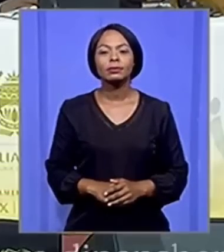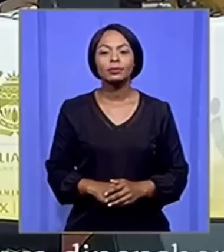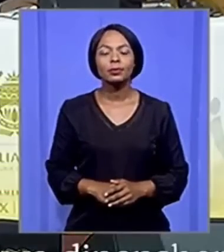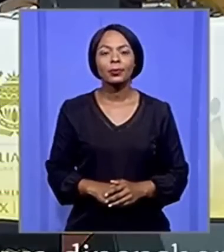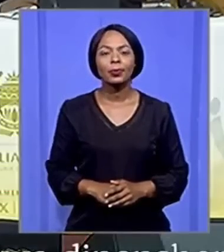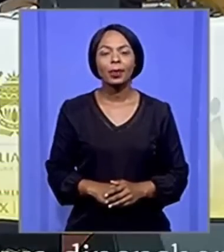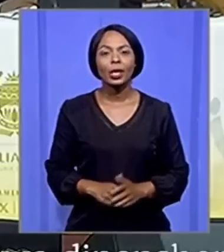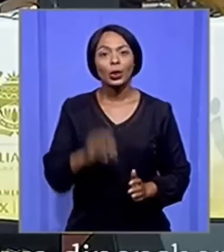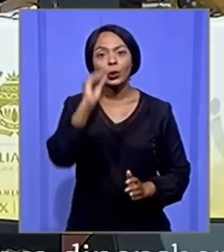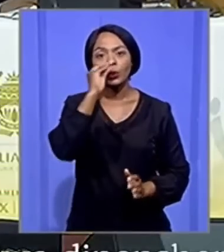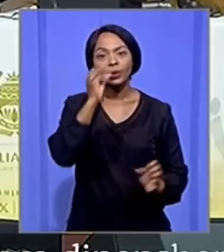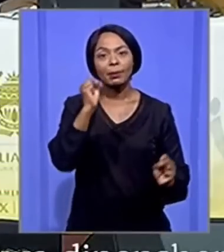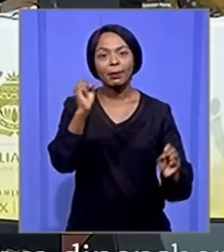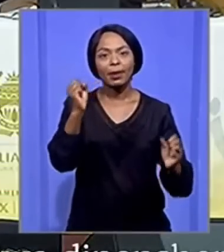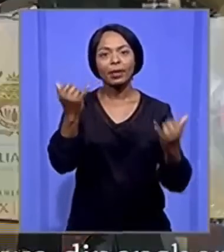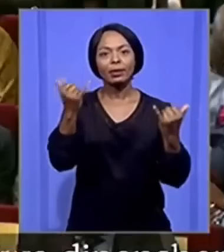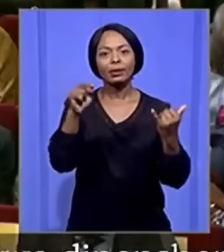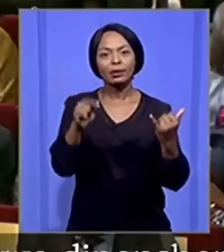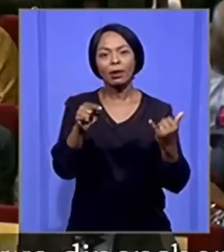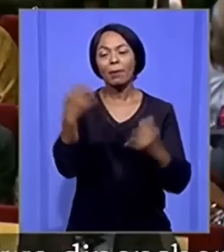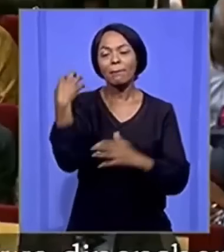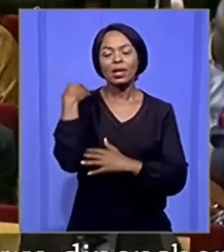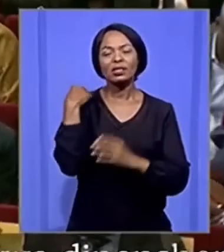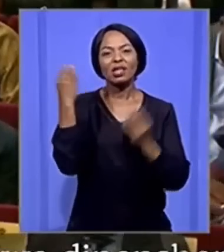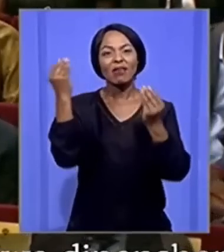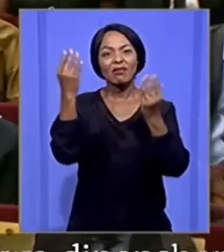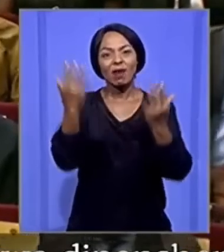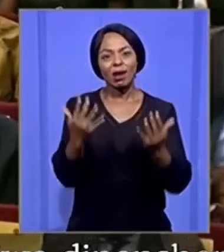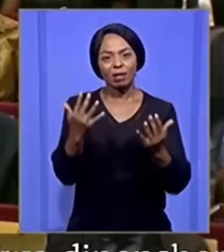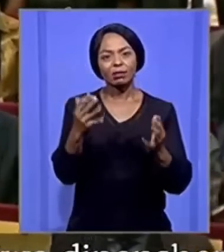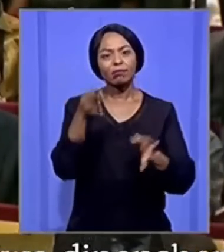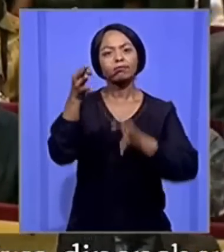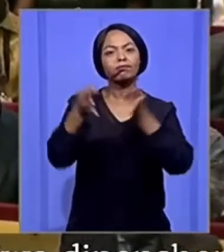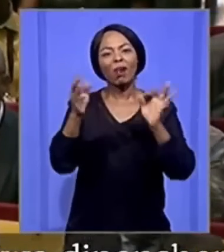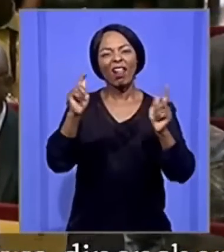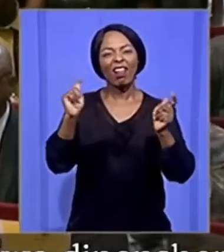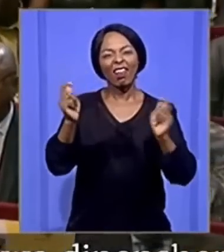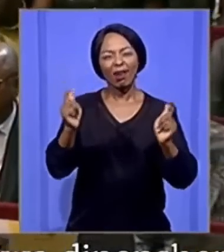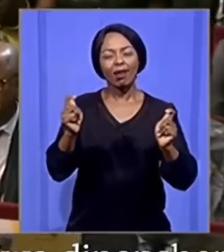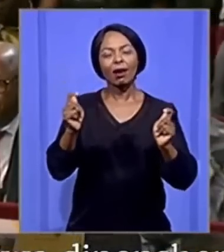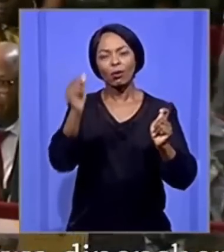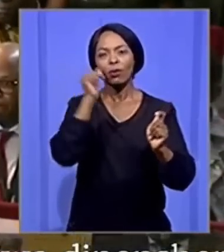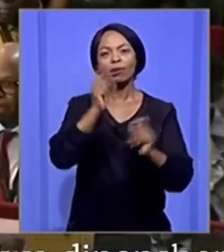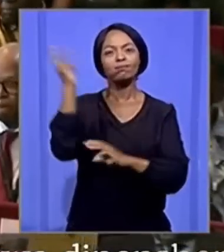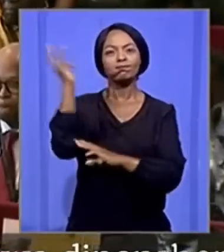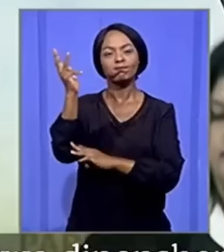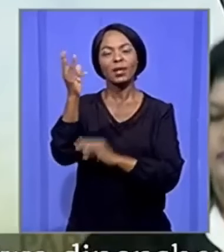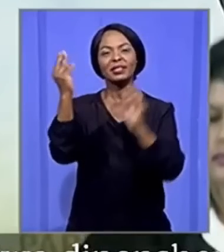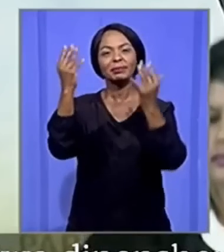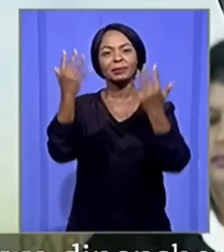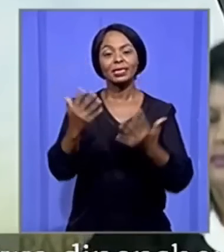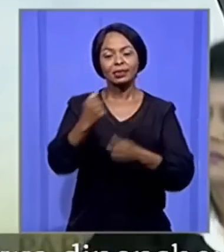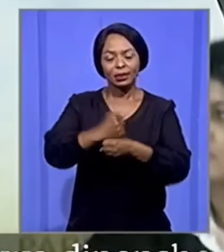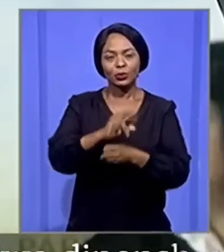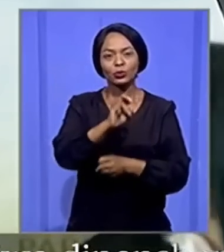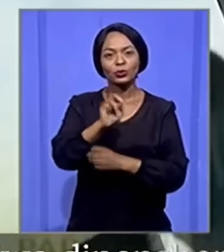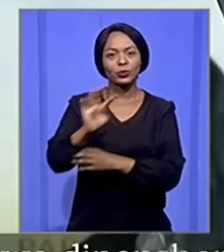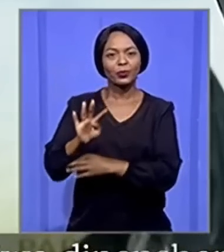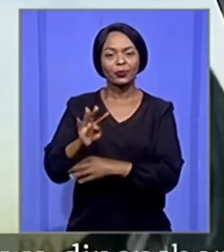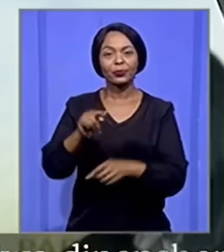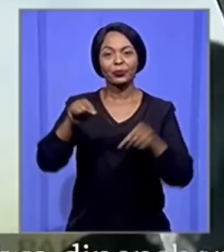Mo kgasong eno re utlwa fa tona ya matlotlo a itsisitse diphetogo di le mmalwa fa re bola puo ya tekanyetsokabo ya monongwaga gompieno.